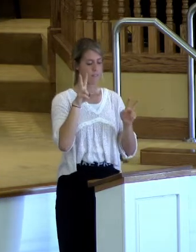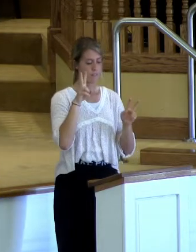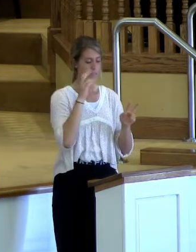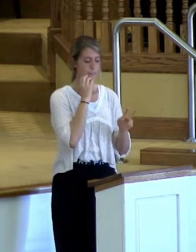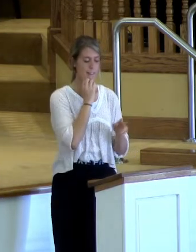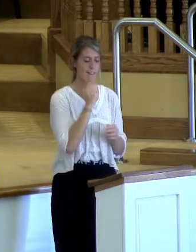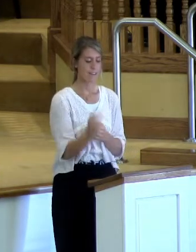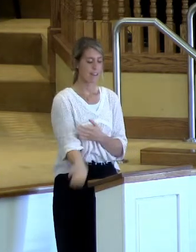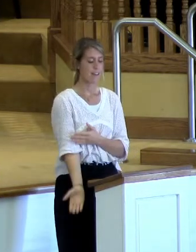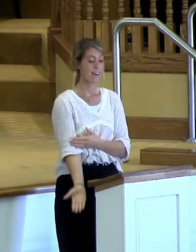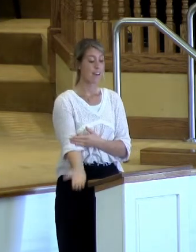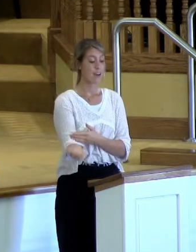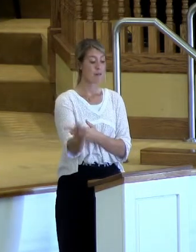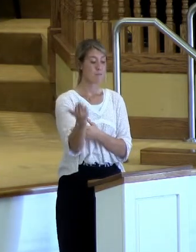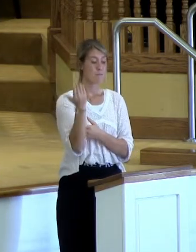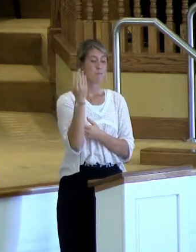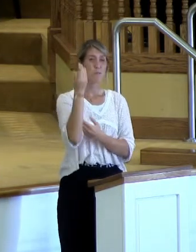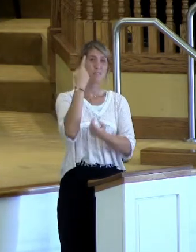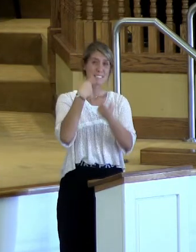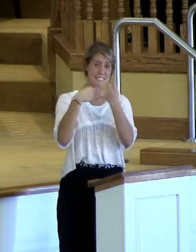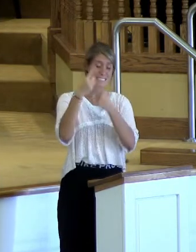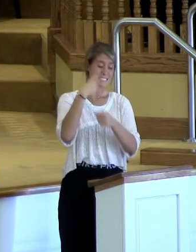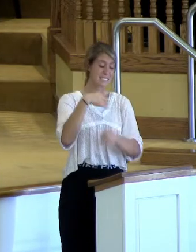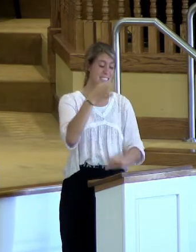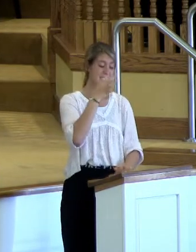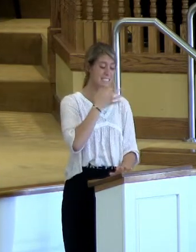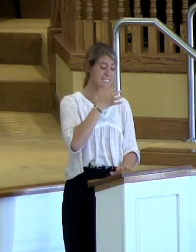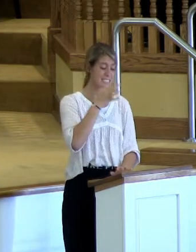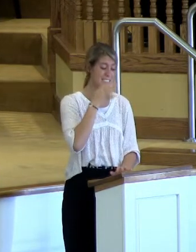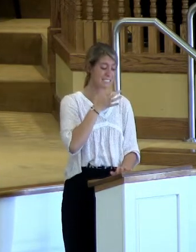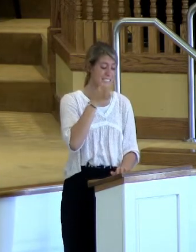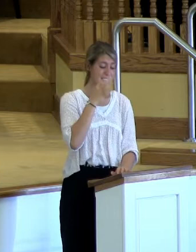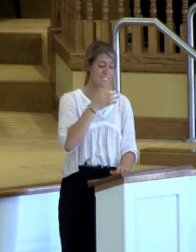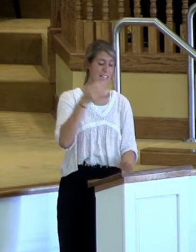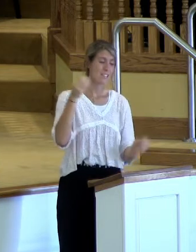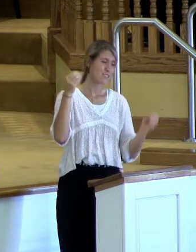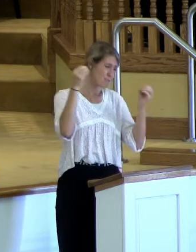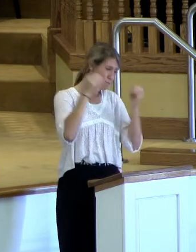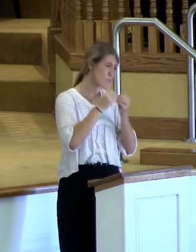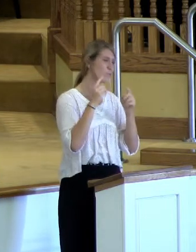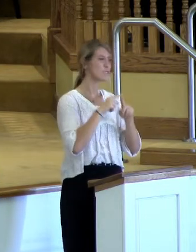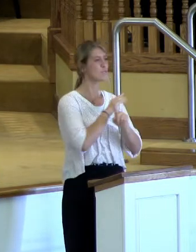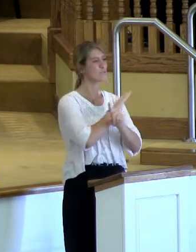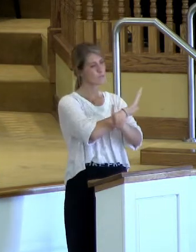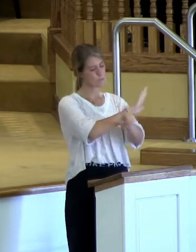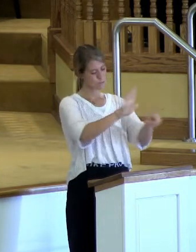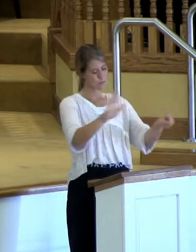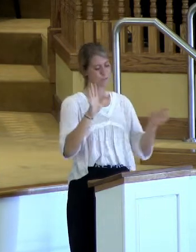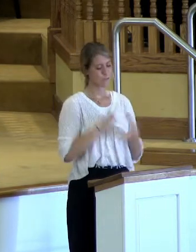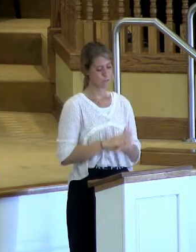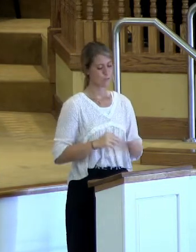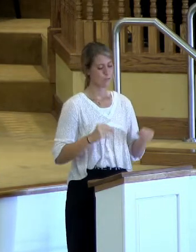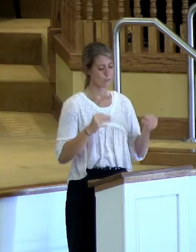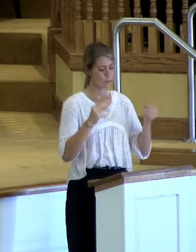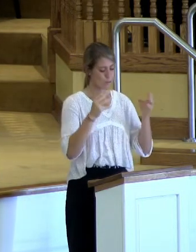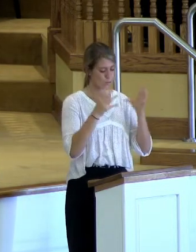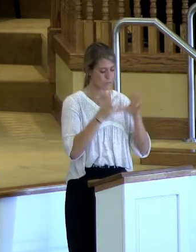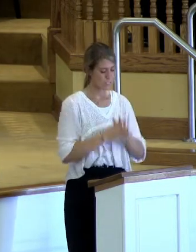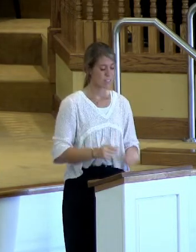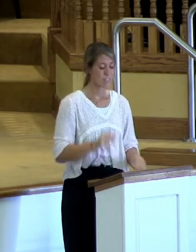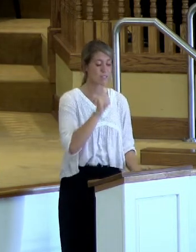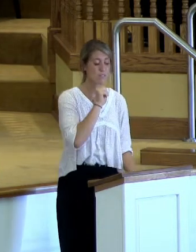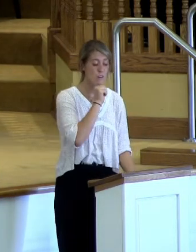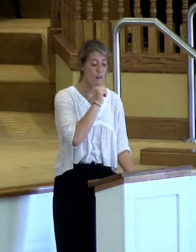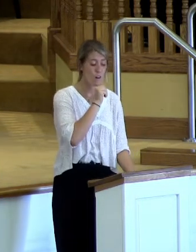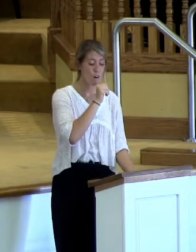Lift your head. Morning is coming. There's more to the